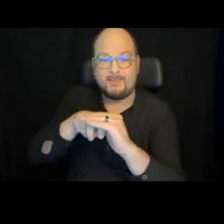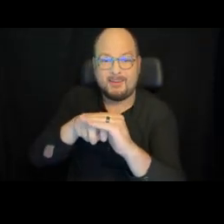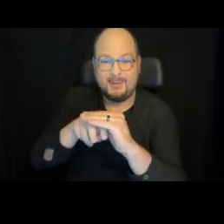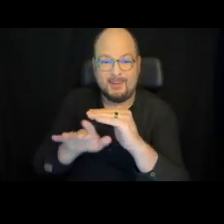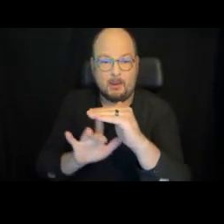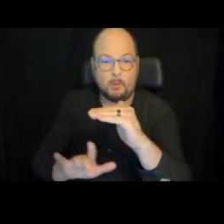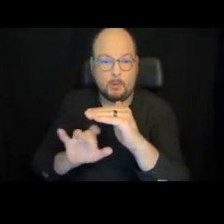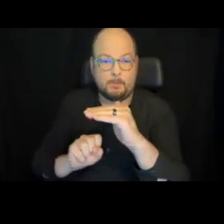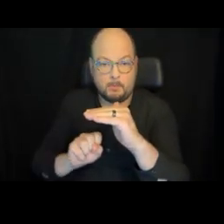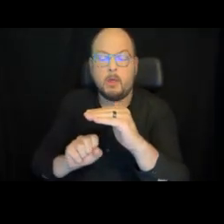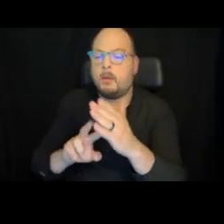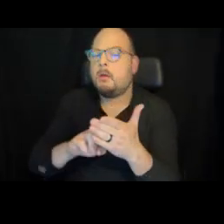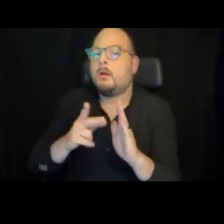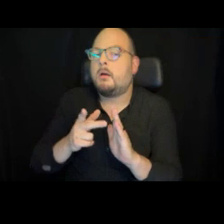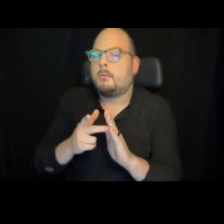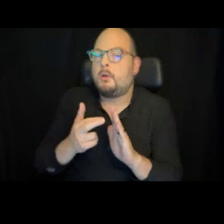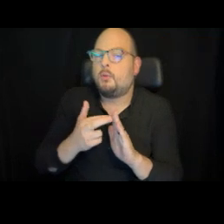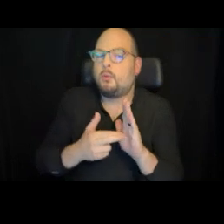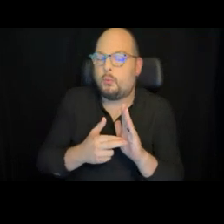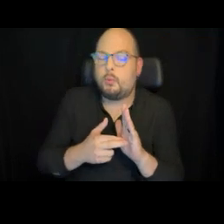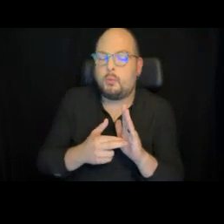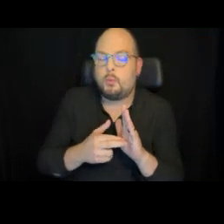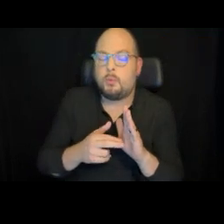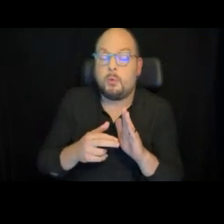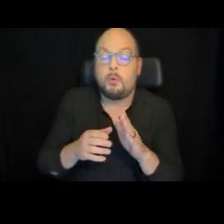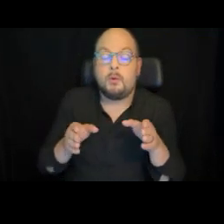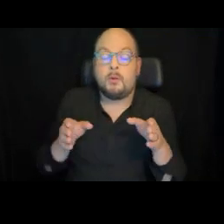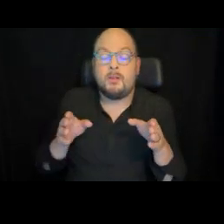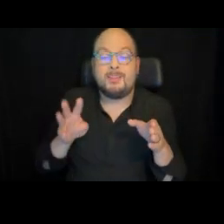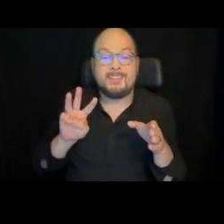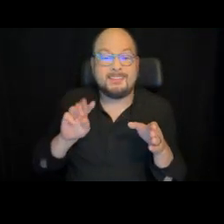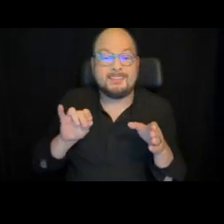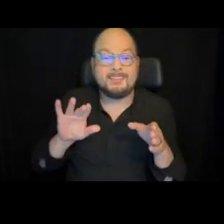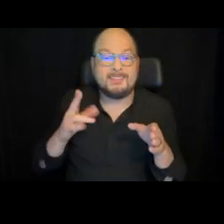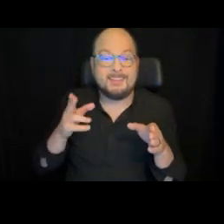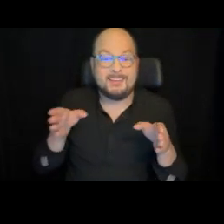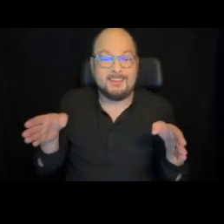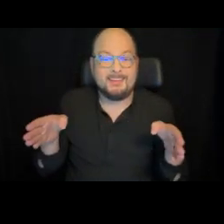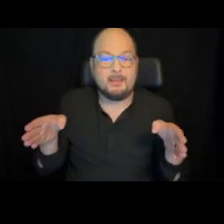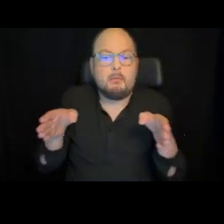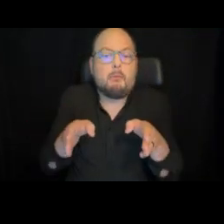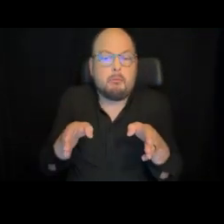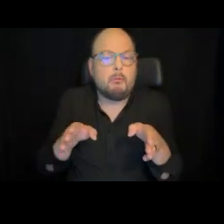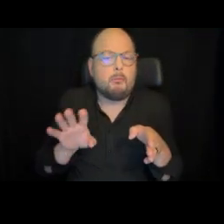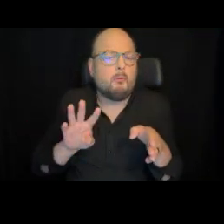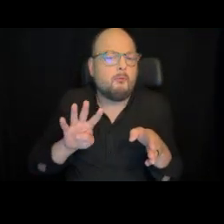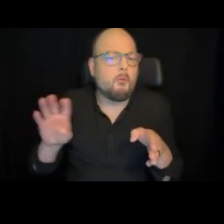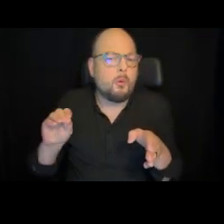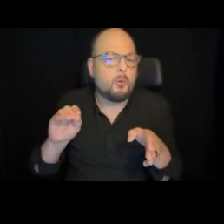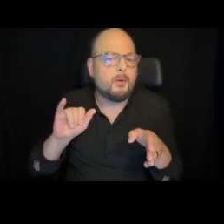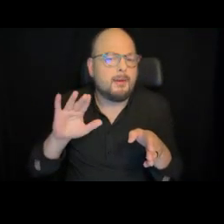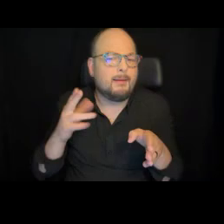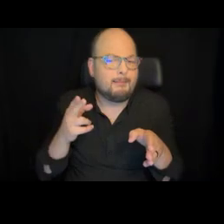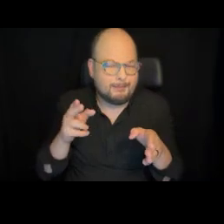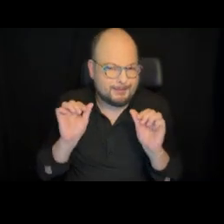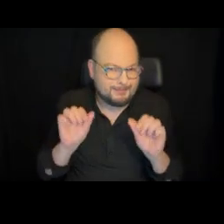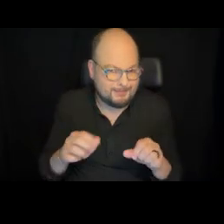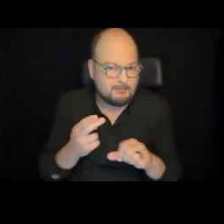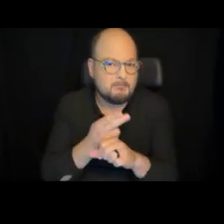guidelines allow reducing the space to 40 inches between opposing cabinets, counters, appliances, and walls.